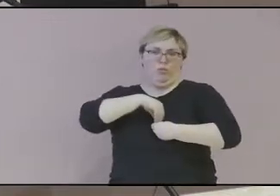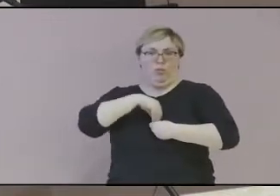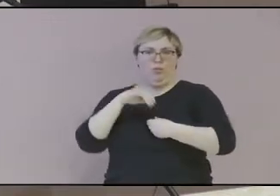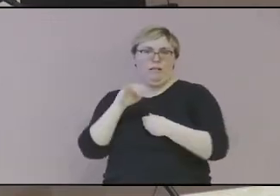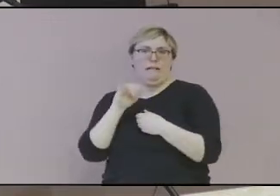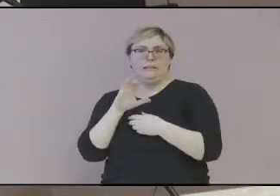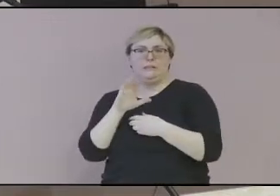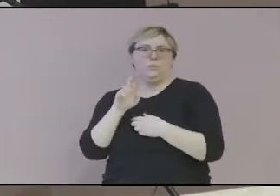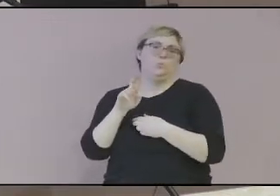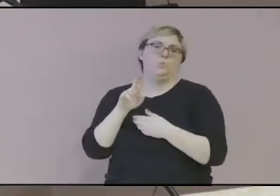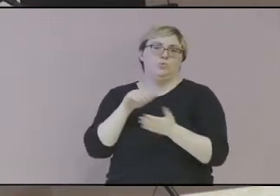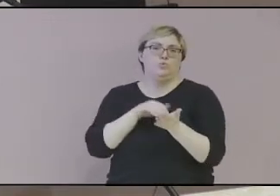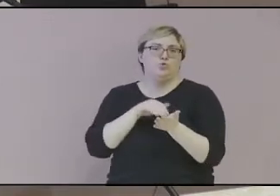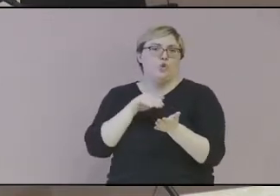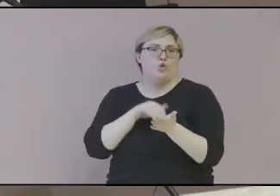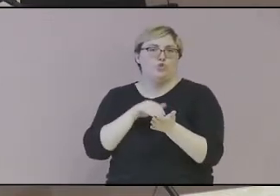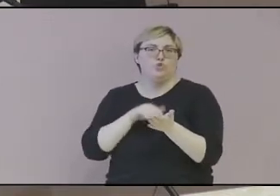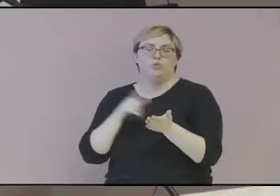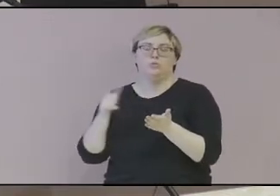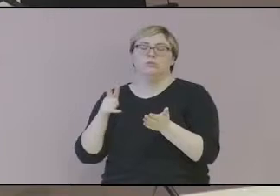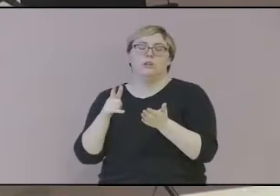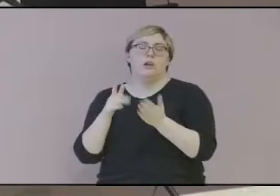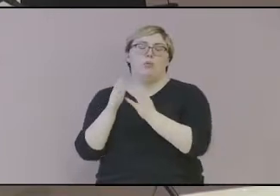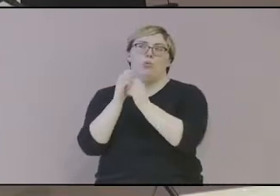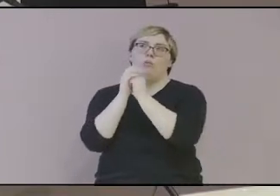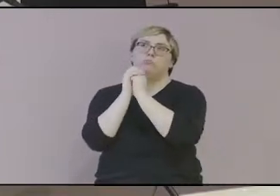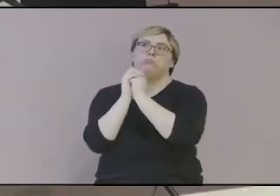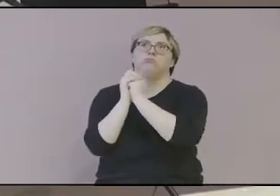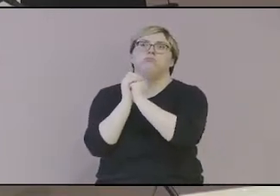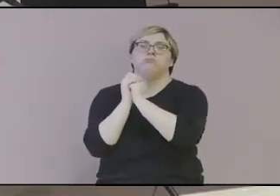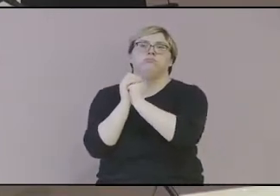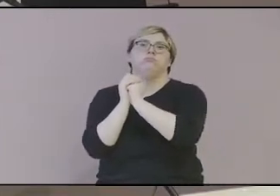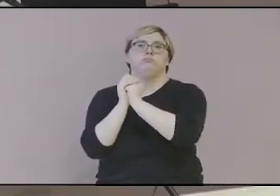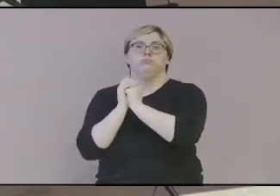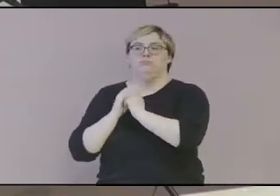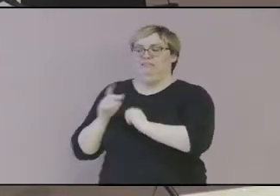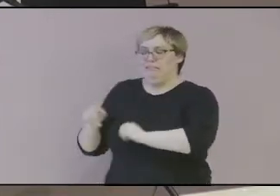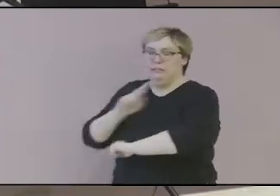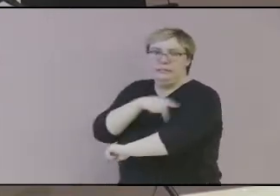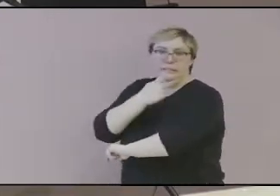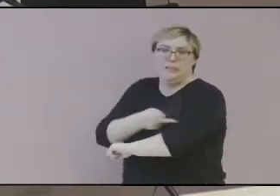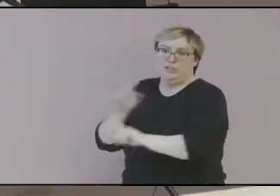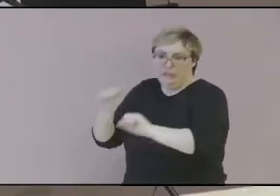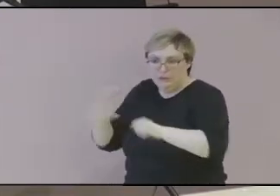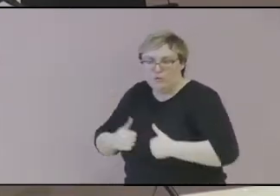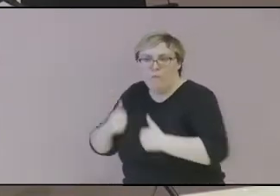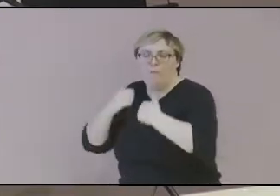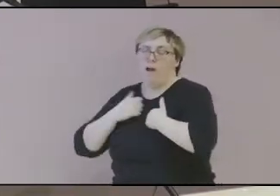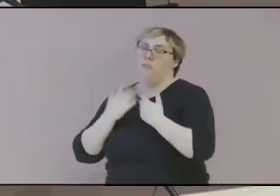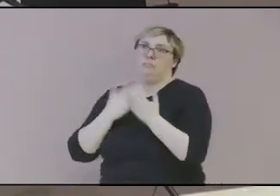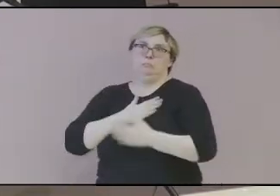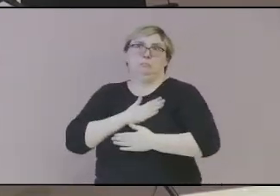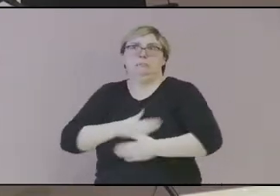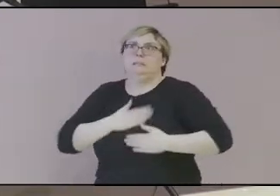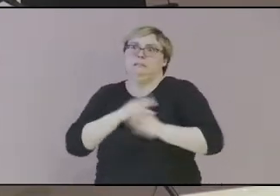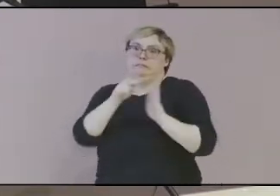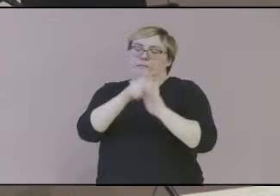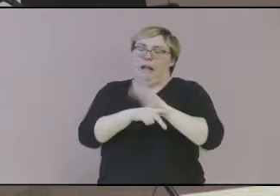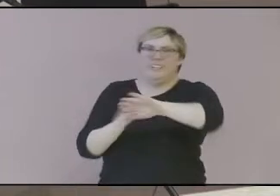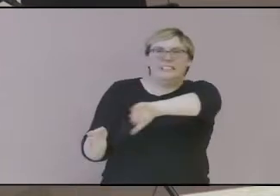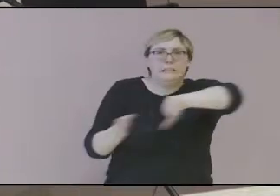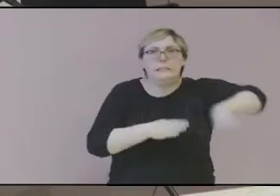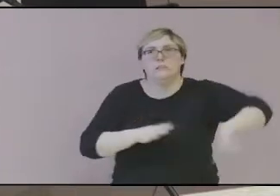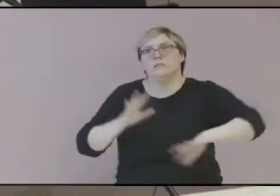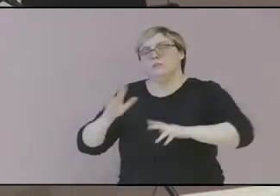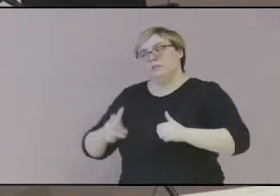day and night to beg for the rules to be waived on behalf of their particular patients. In fact, this physician recalled that one of the